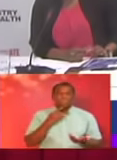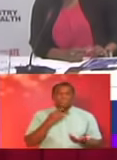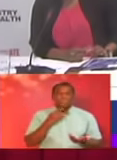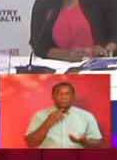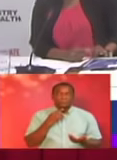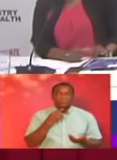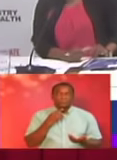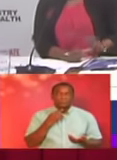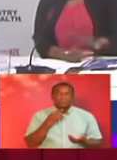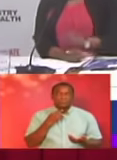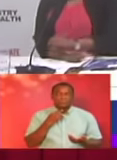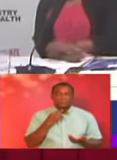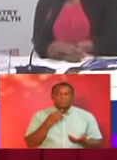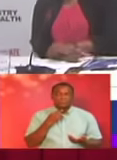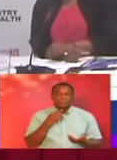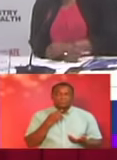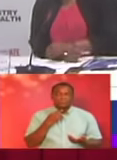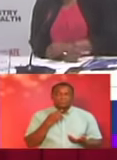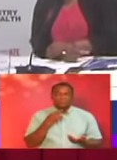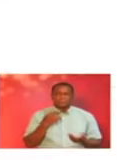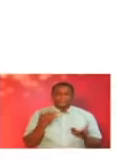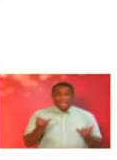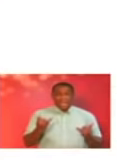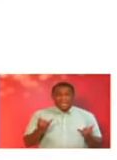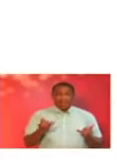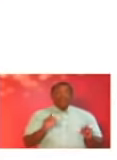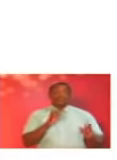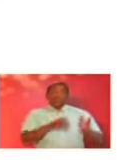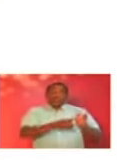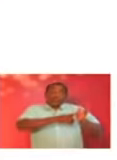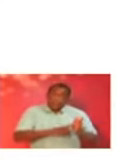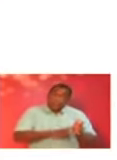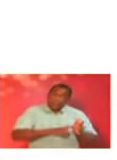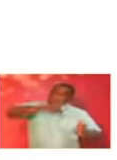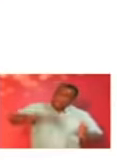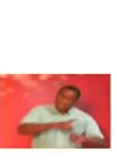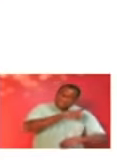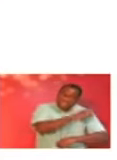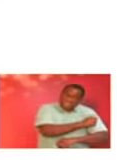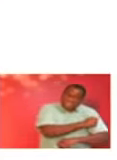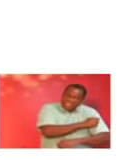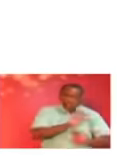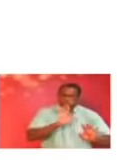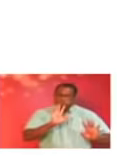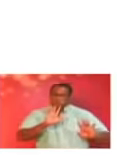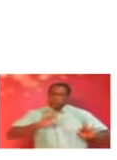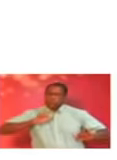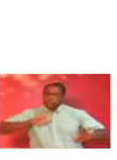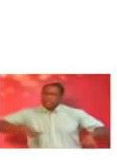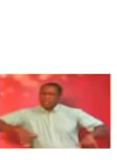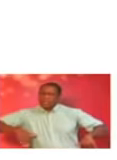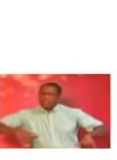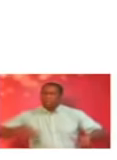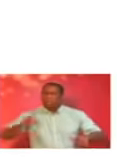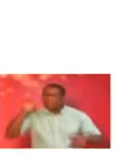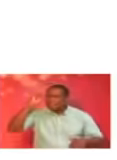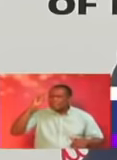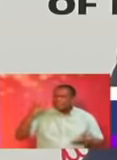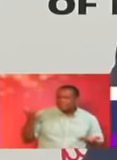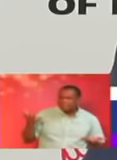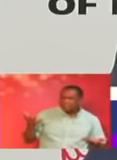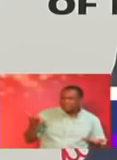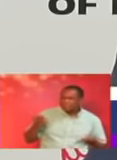mandatory vaccination, but Minister, care to comment on what took place in St. Vincent? Thank you very much. I